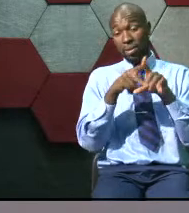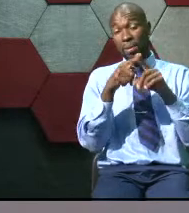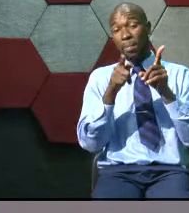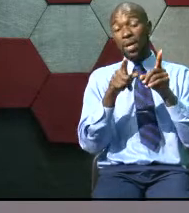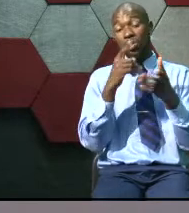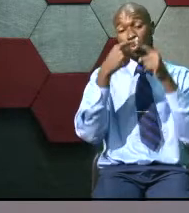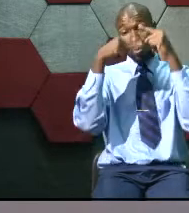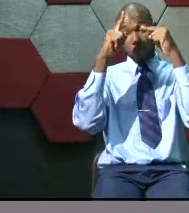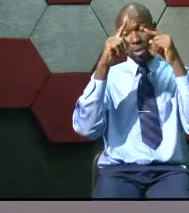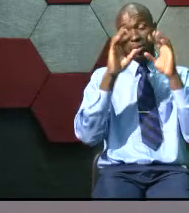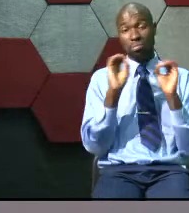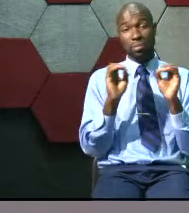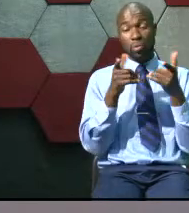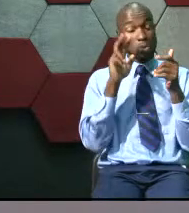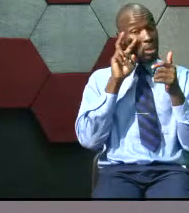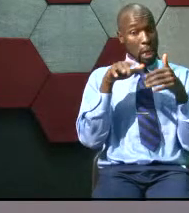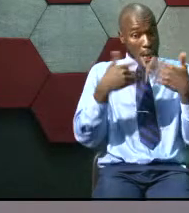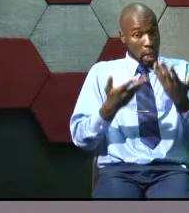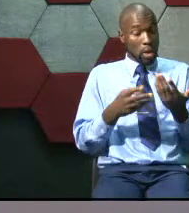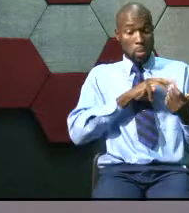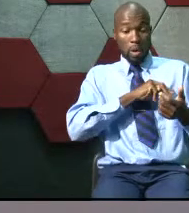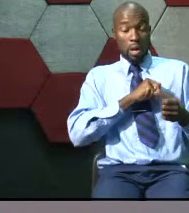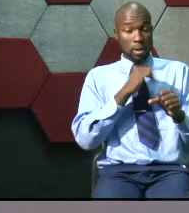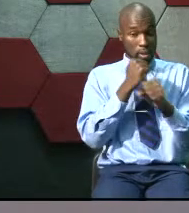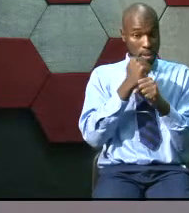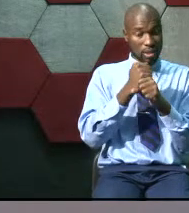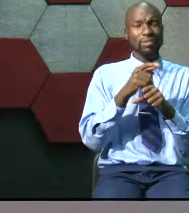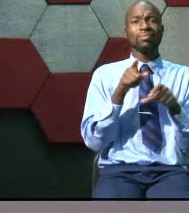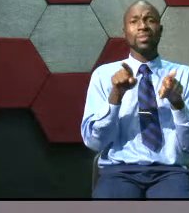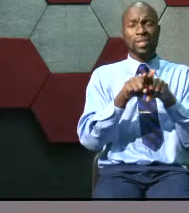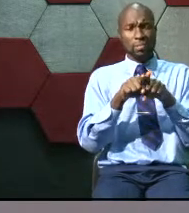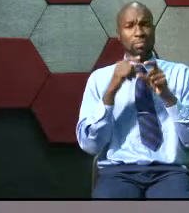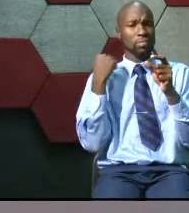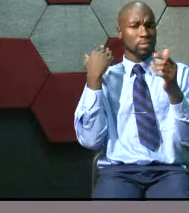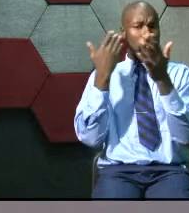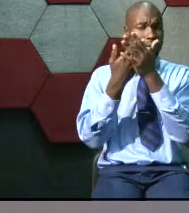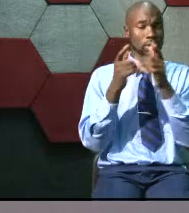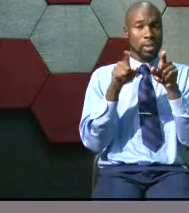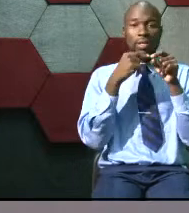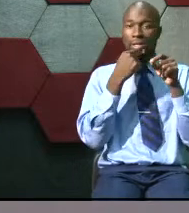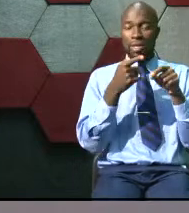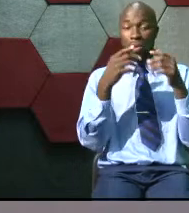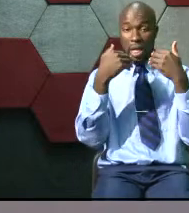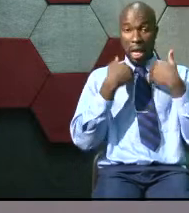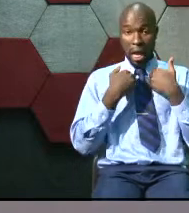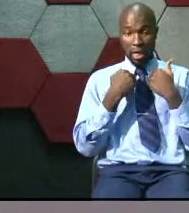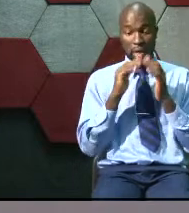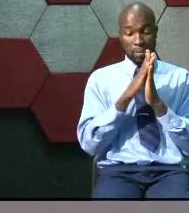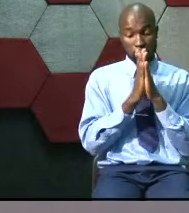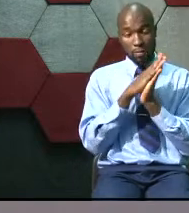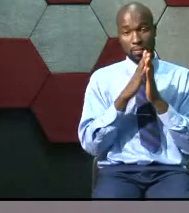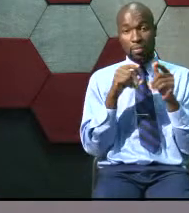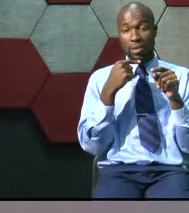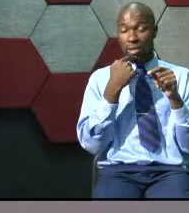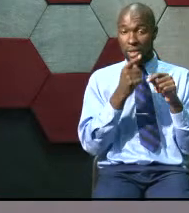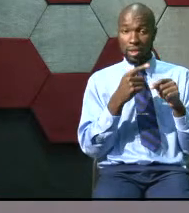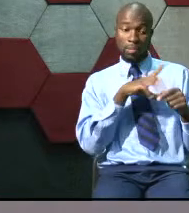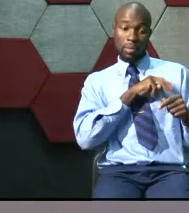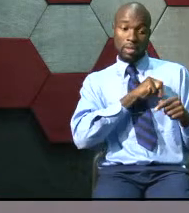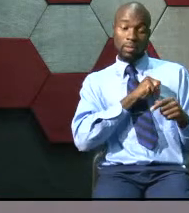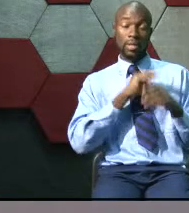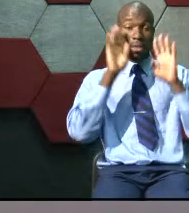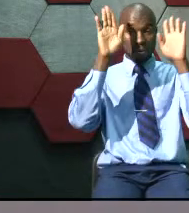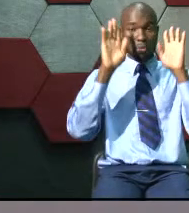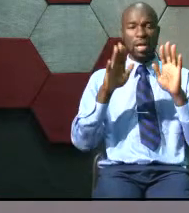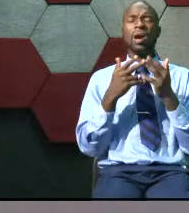well. So you see how hard work and persistence gets you somewhere. I think there's a proverb that says persistence is key. I'm not wrong. Yeah, so